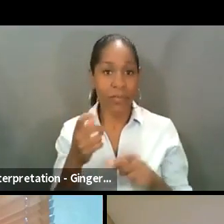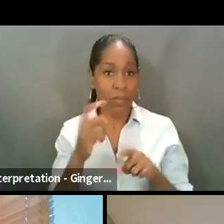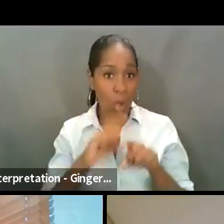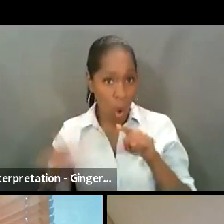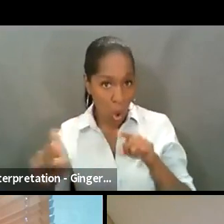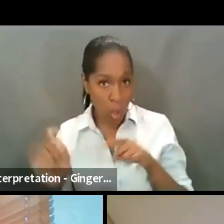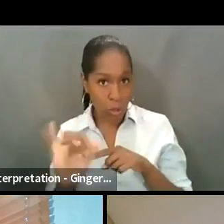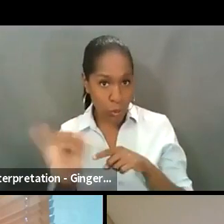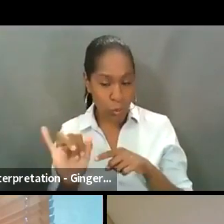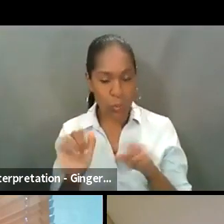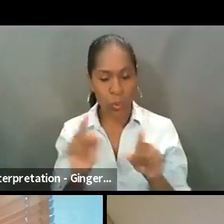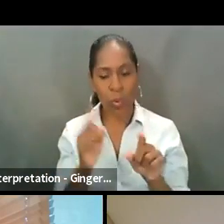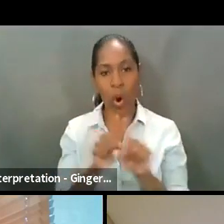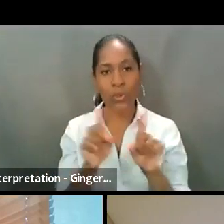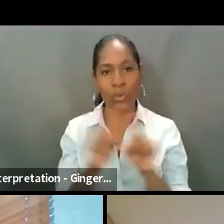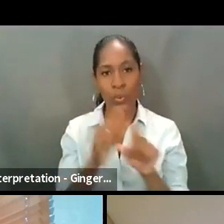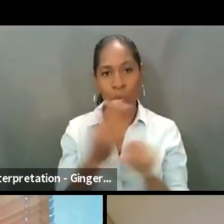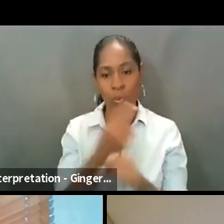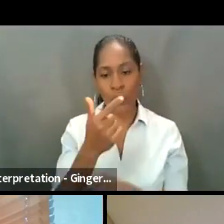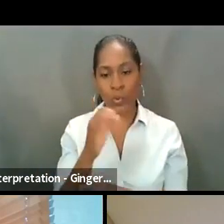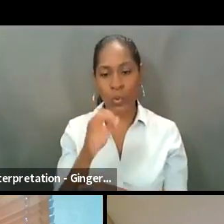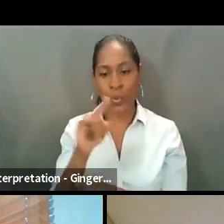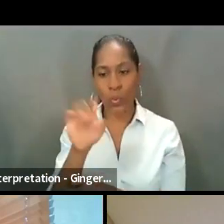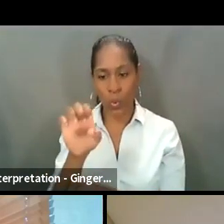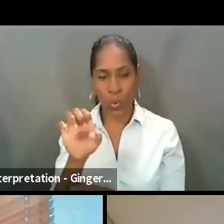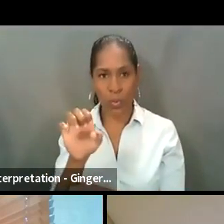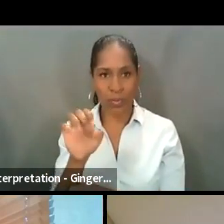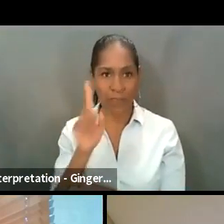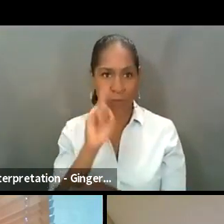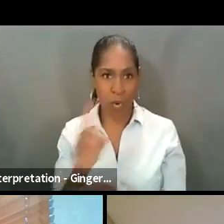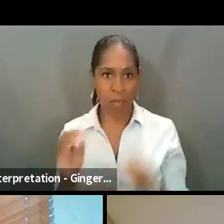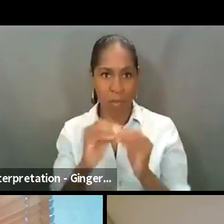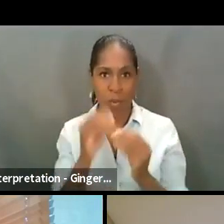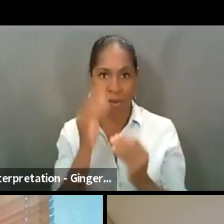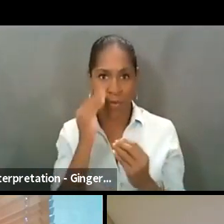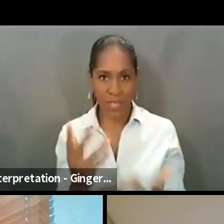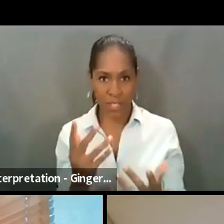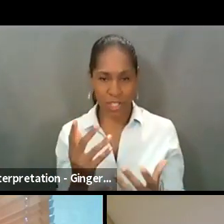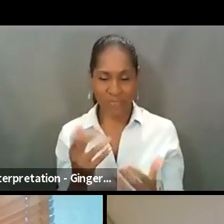of these different sites for additional information. So,